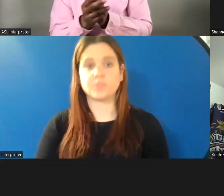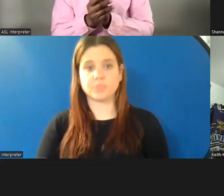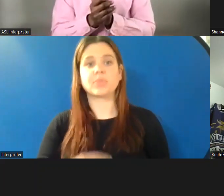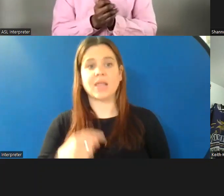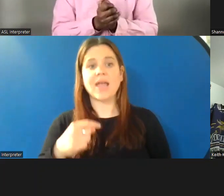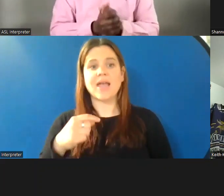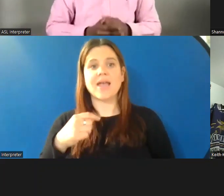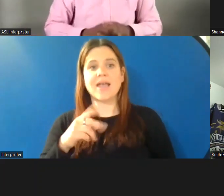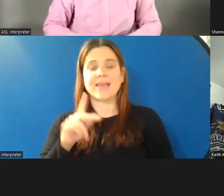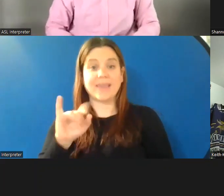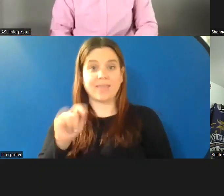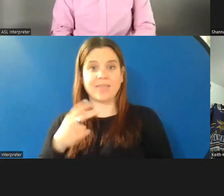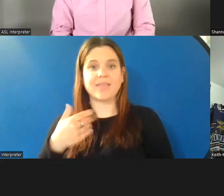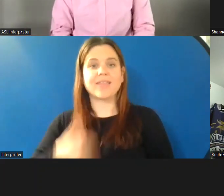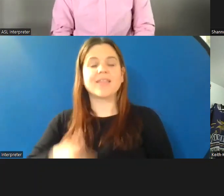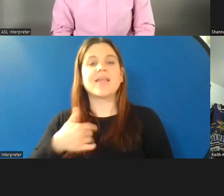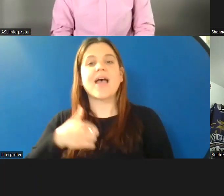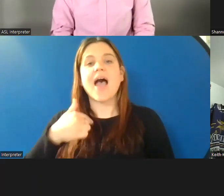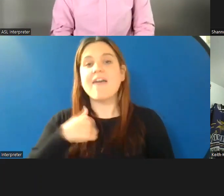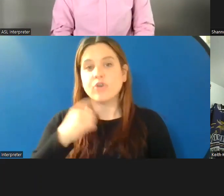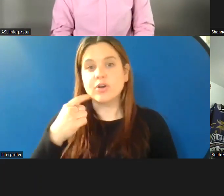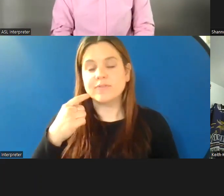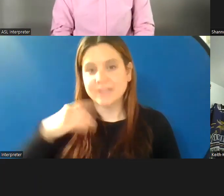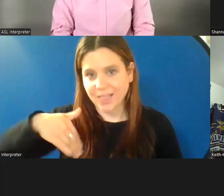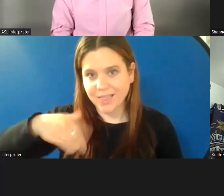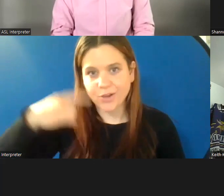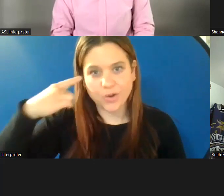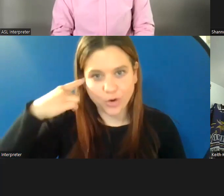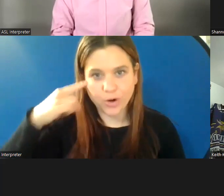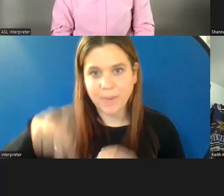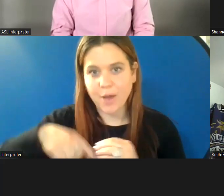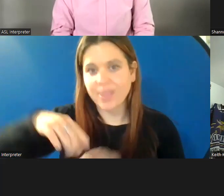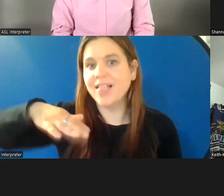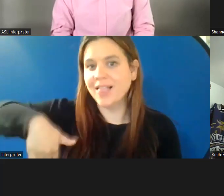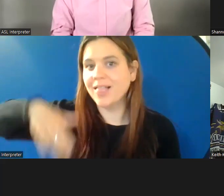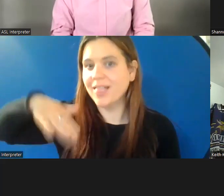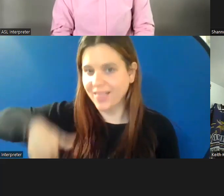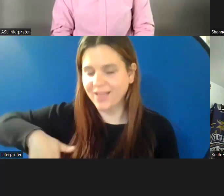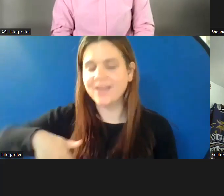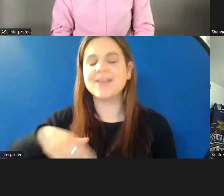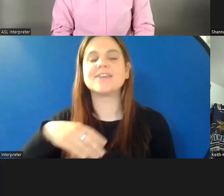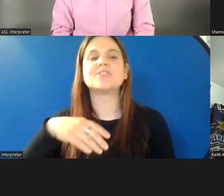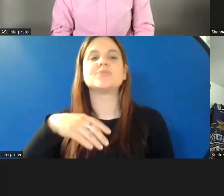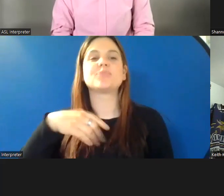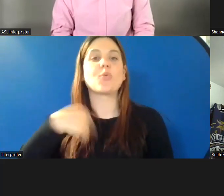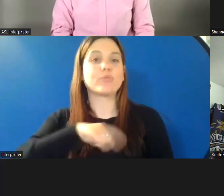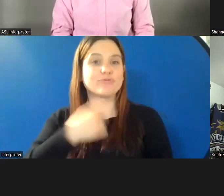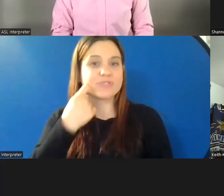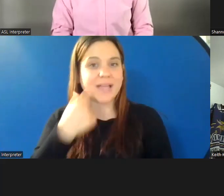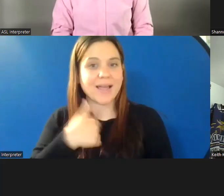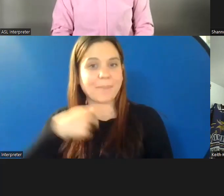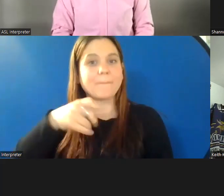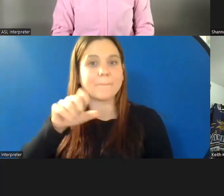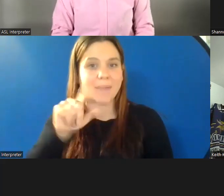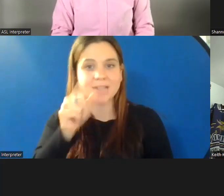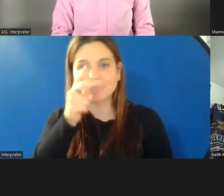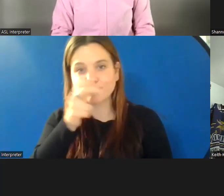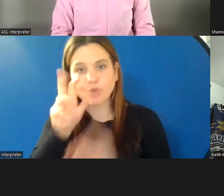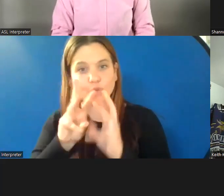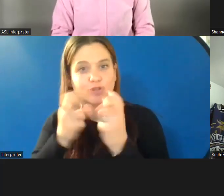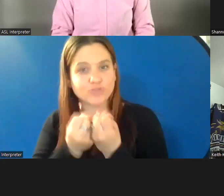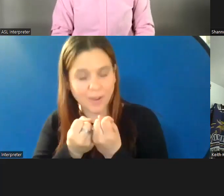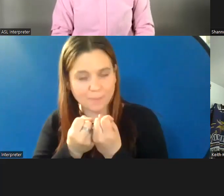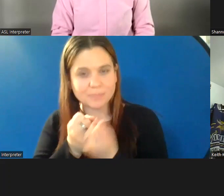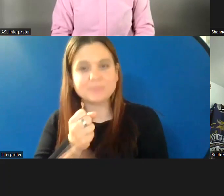know they just recently had a forest pest workshop and I wasn't able to attend. I would wager it's on its way